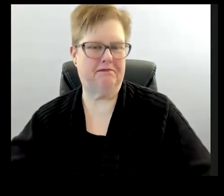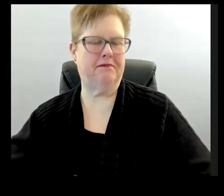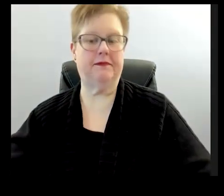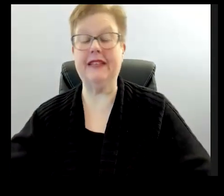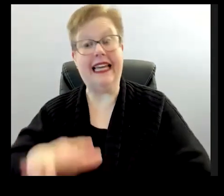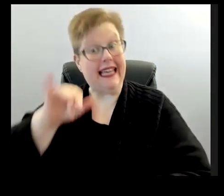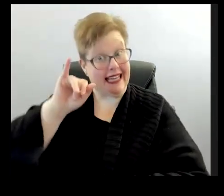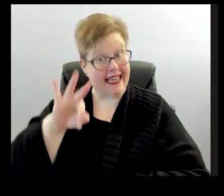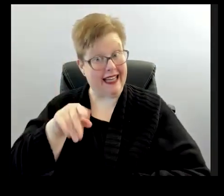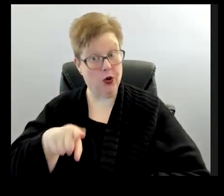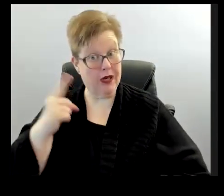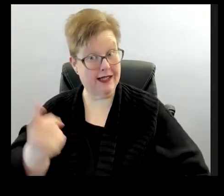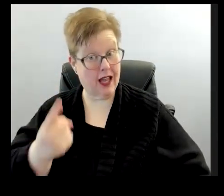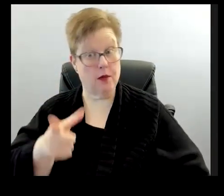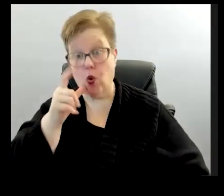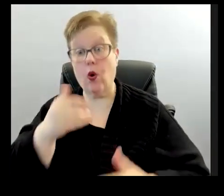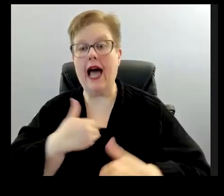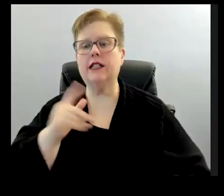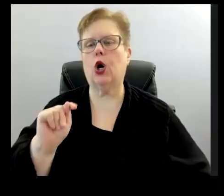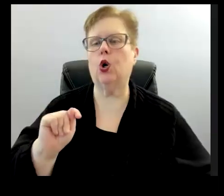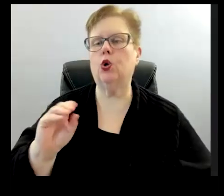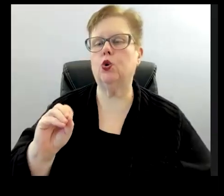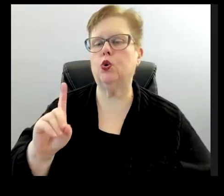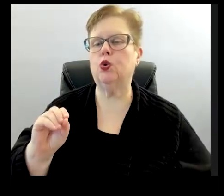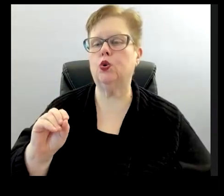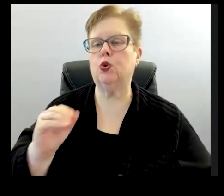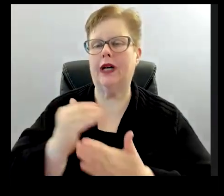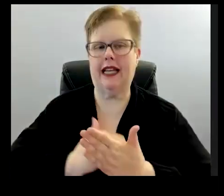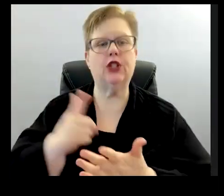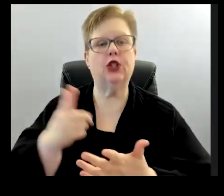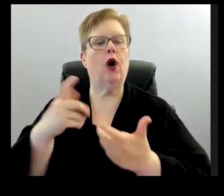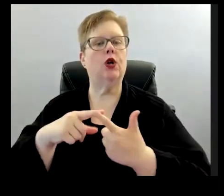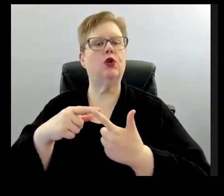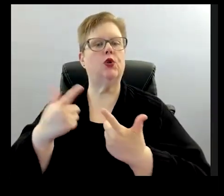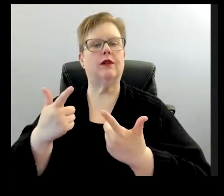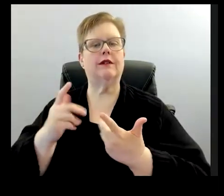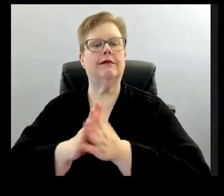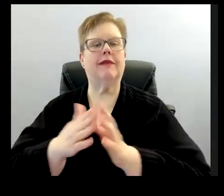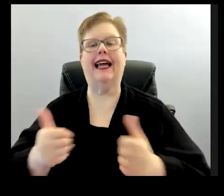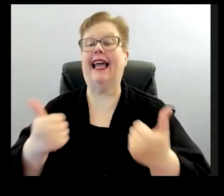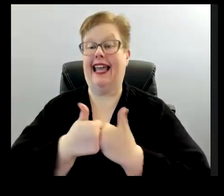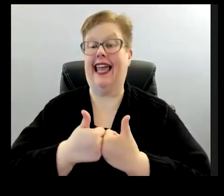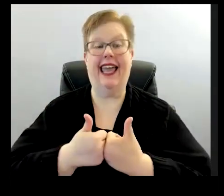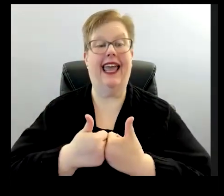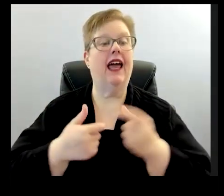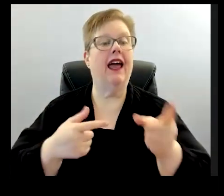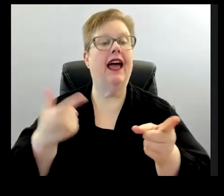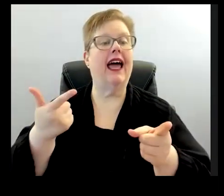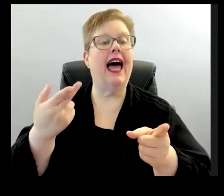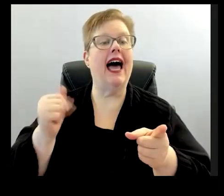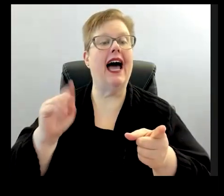If you are someone who has a to-do list and you like to gamify it, Habitica is a gamified to-do